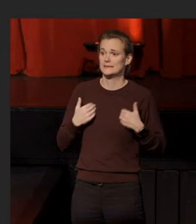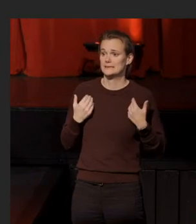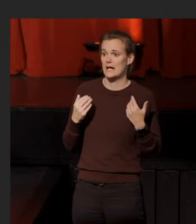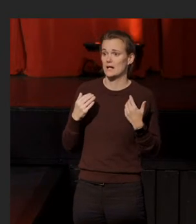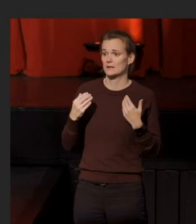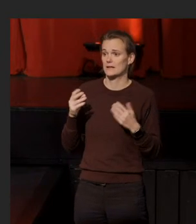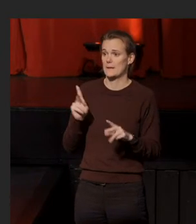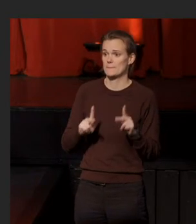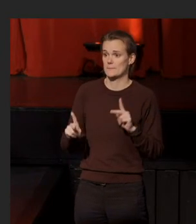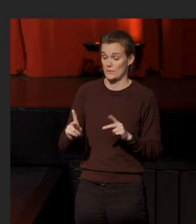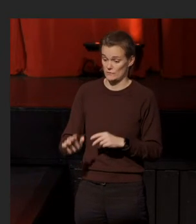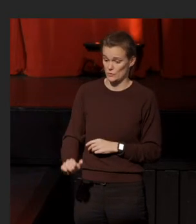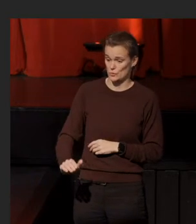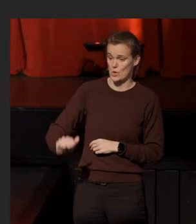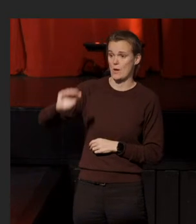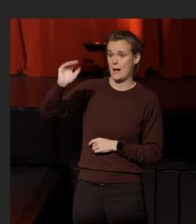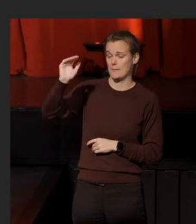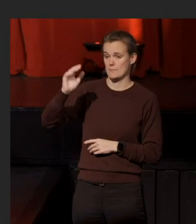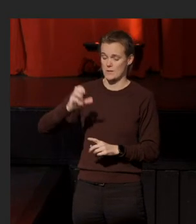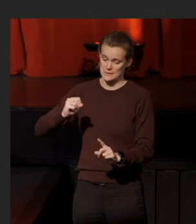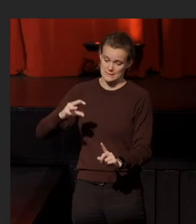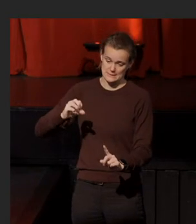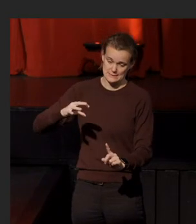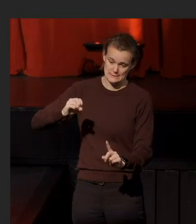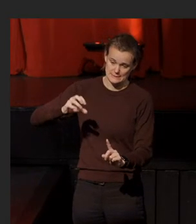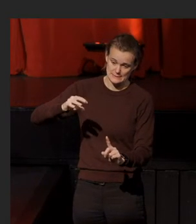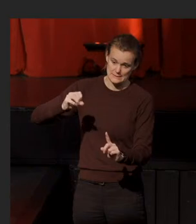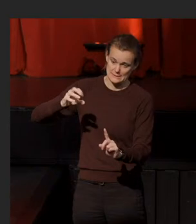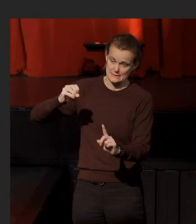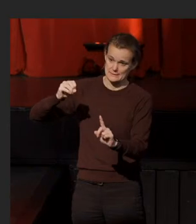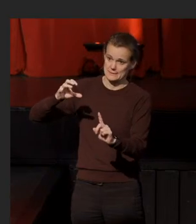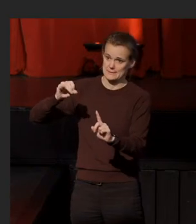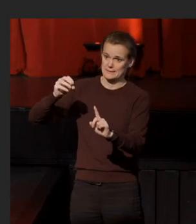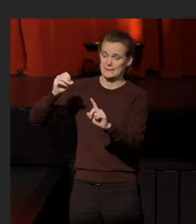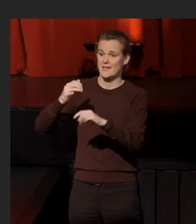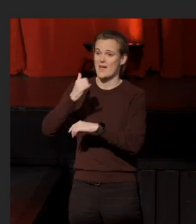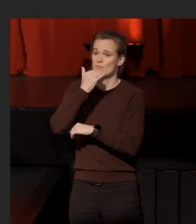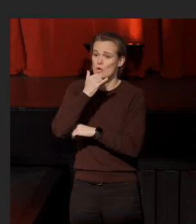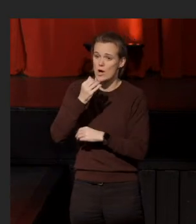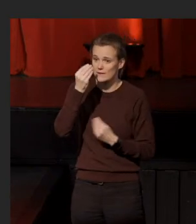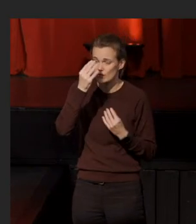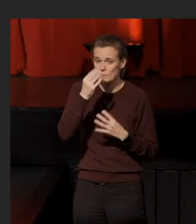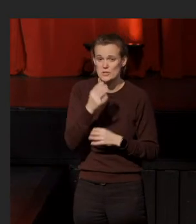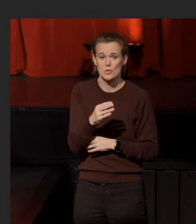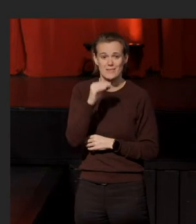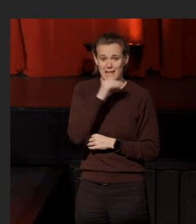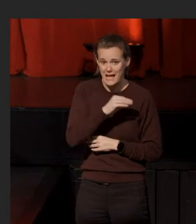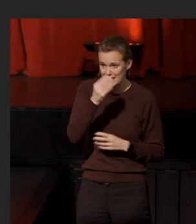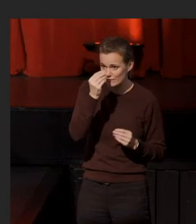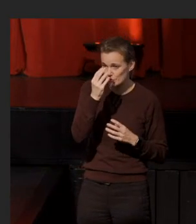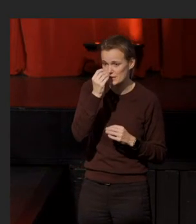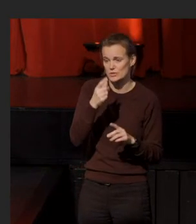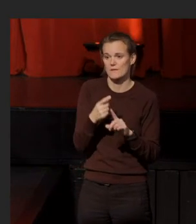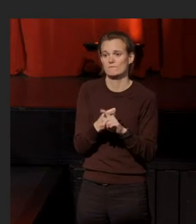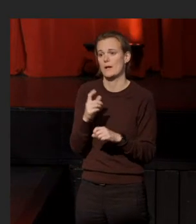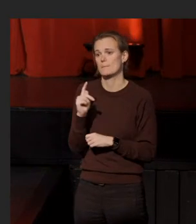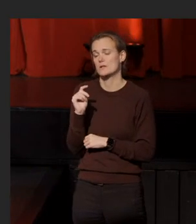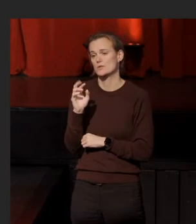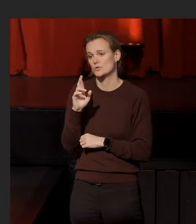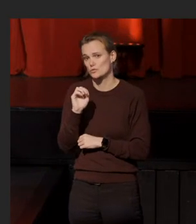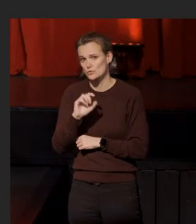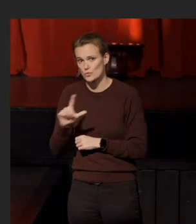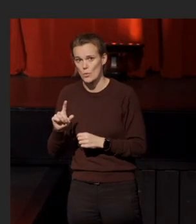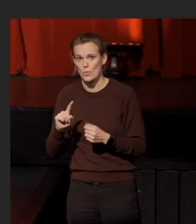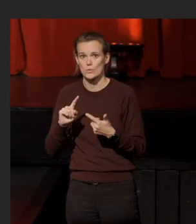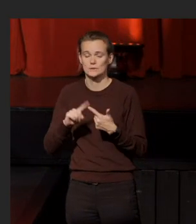up consuming this disinformation, these posts from troll bots, social media algorithms, that, as you've all referenced,